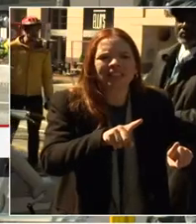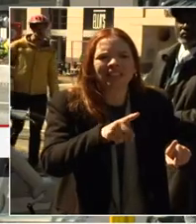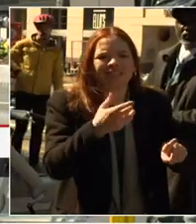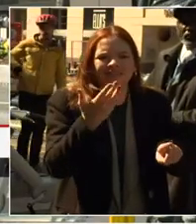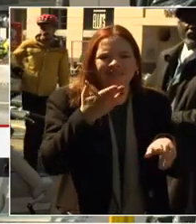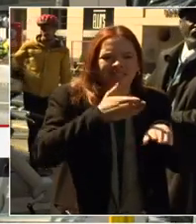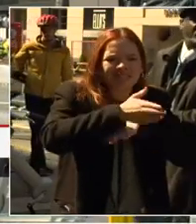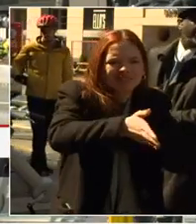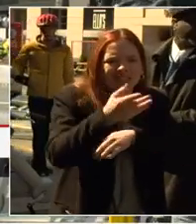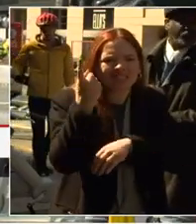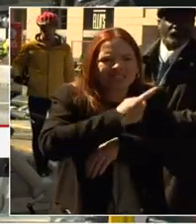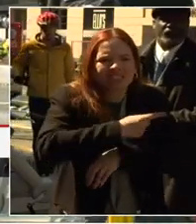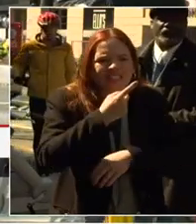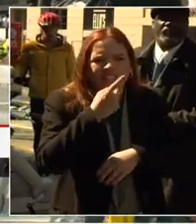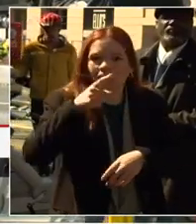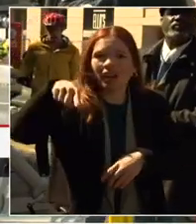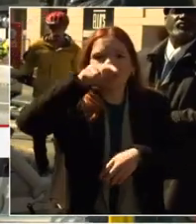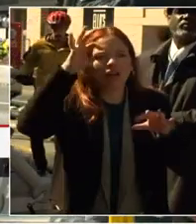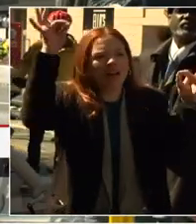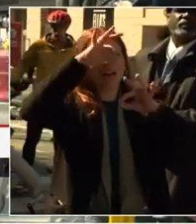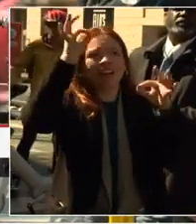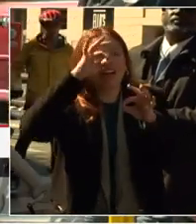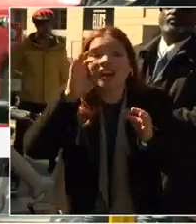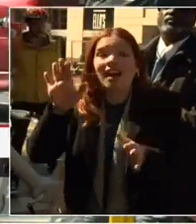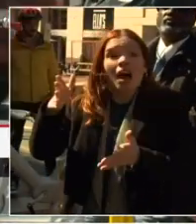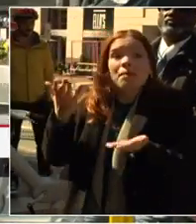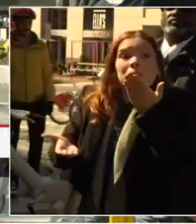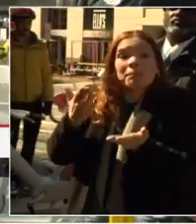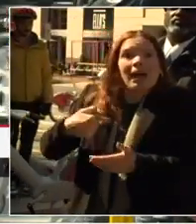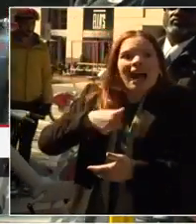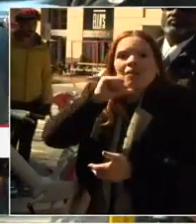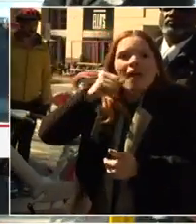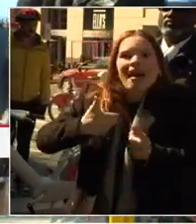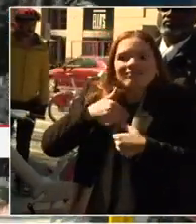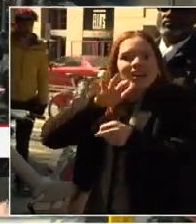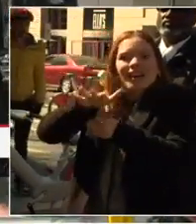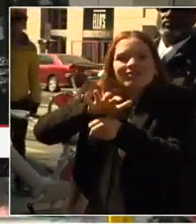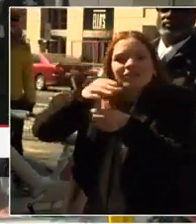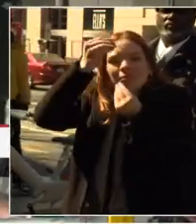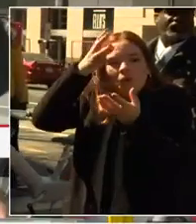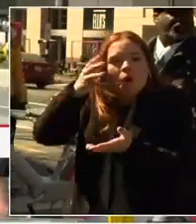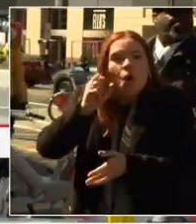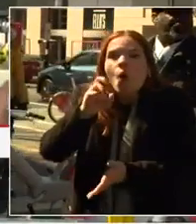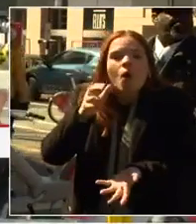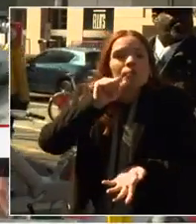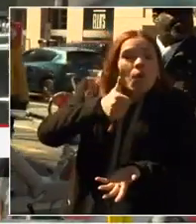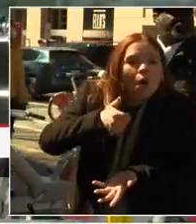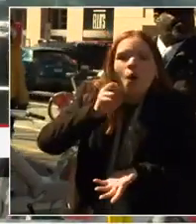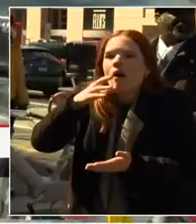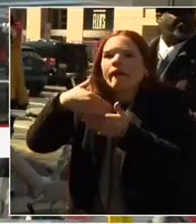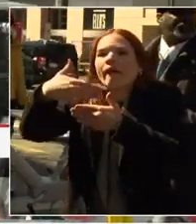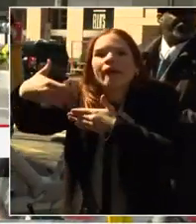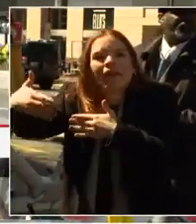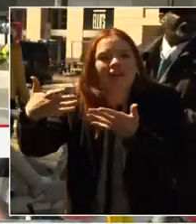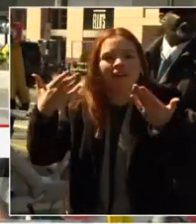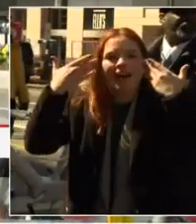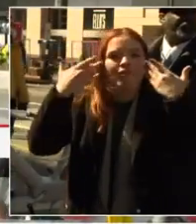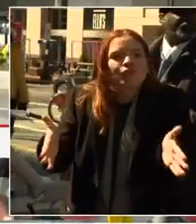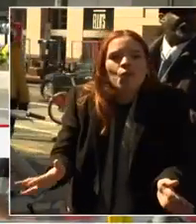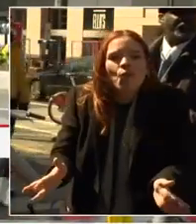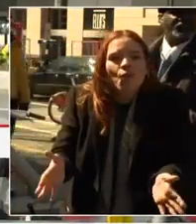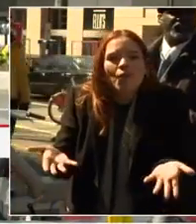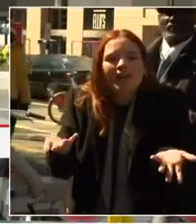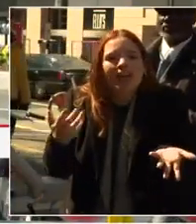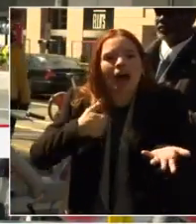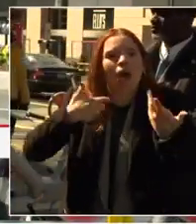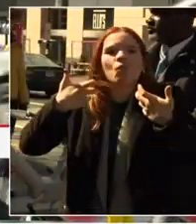may be. I may not know enough tomorrow or the next day either, so I'm not going to hazard a guess to satisfy you.